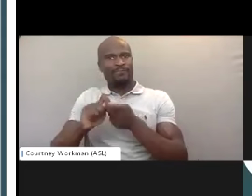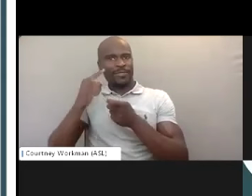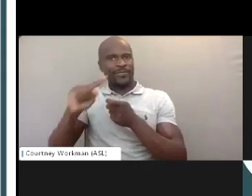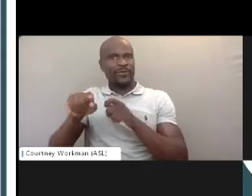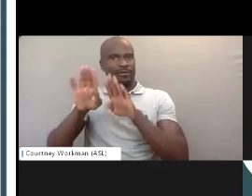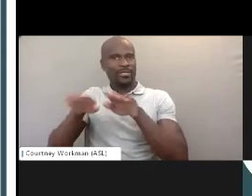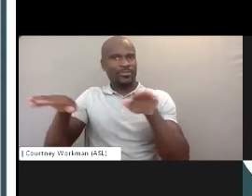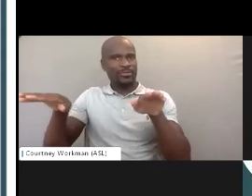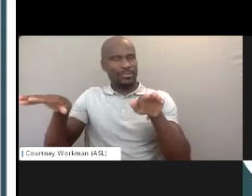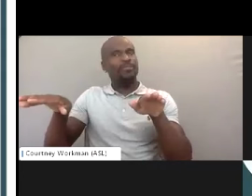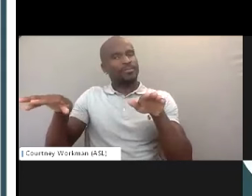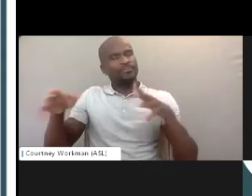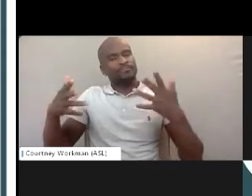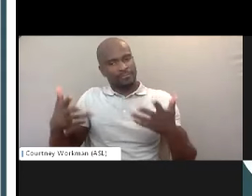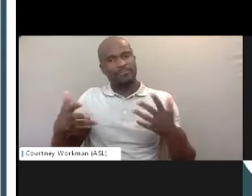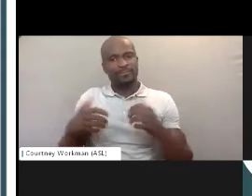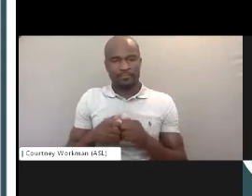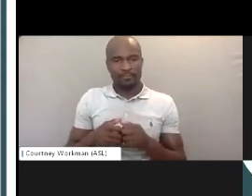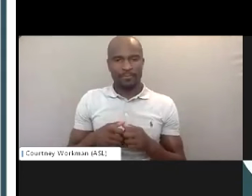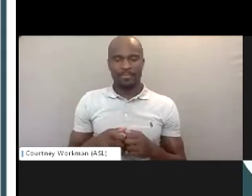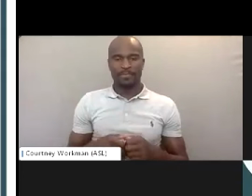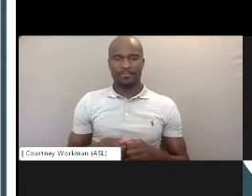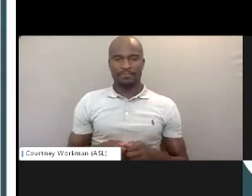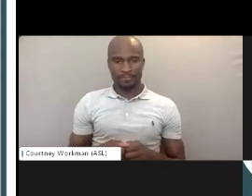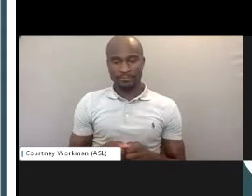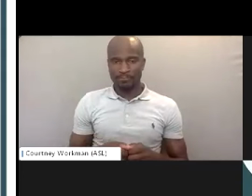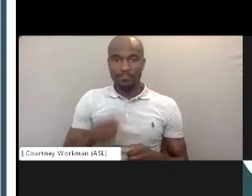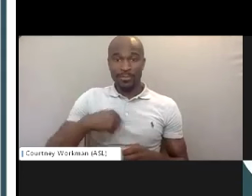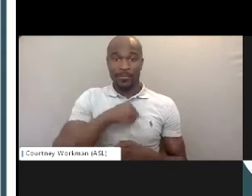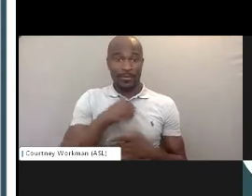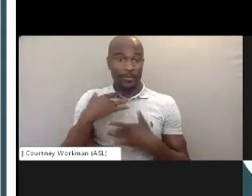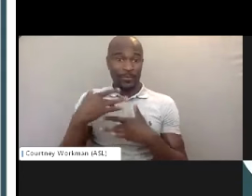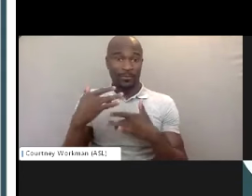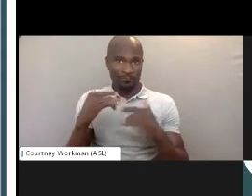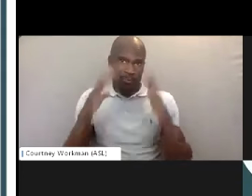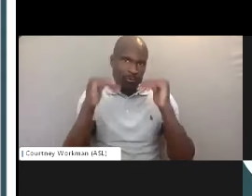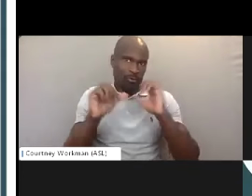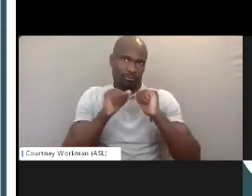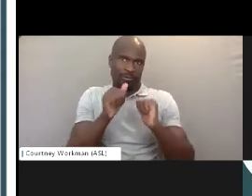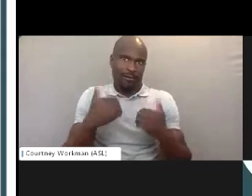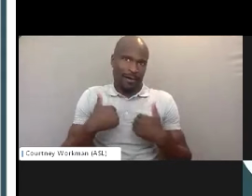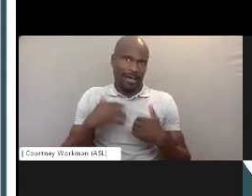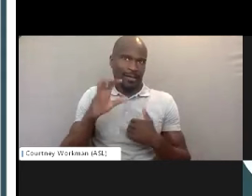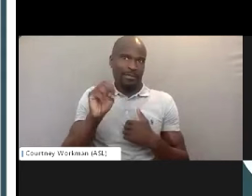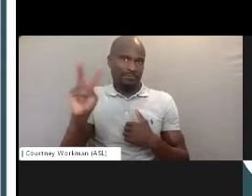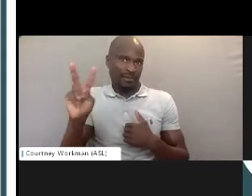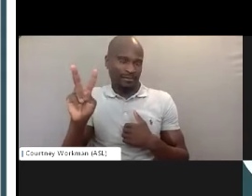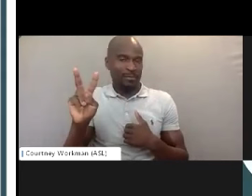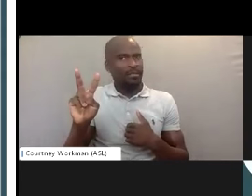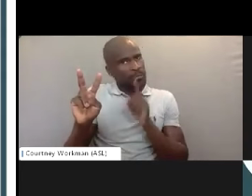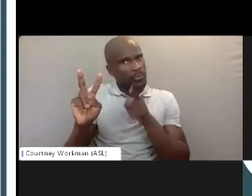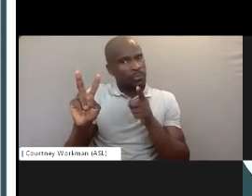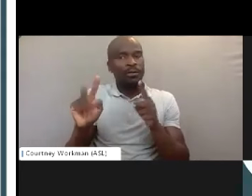And I'll point out that it's good either way, right? We all hope that you don't have mass violence incident in your community, but isn't it great to figure